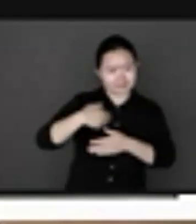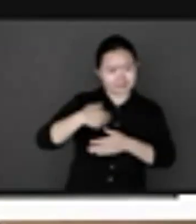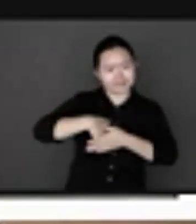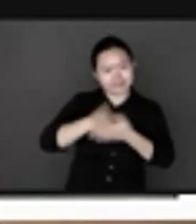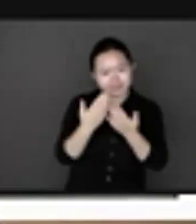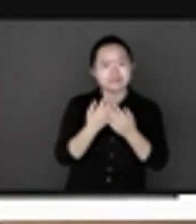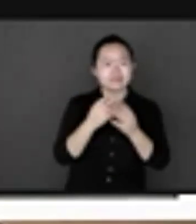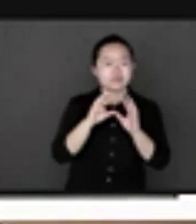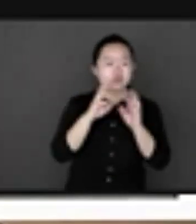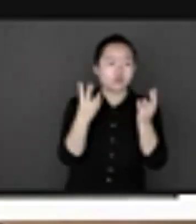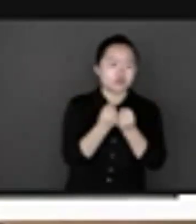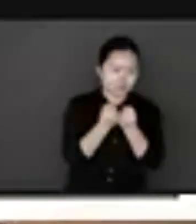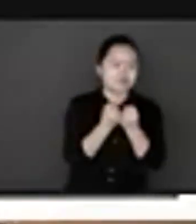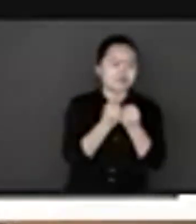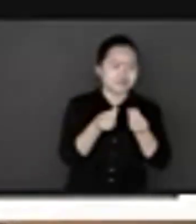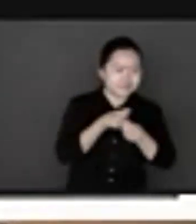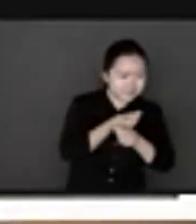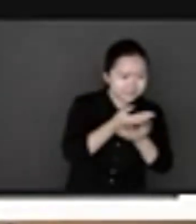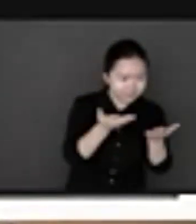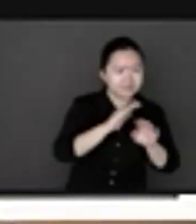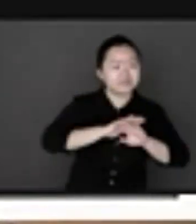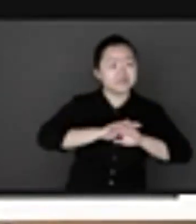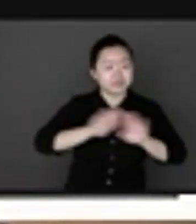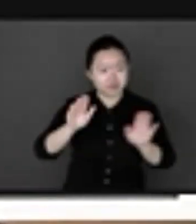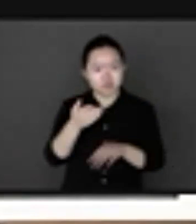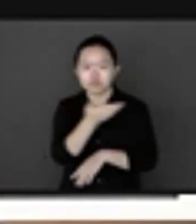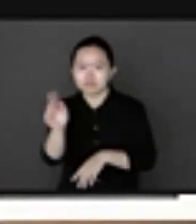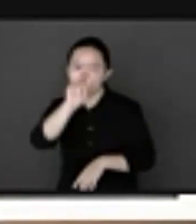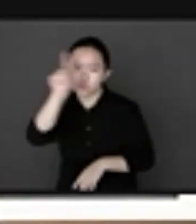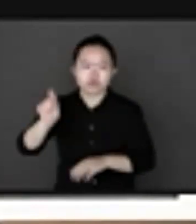requirement. So stay awake and listen to